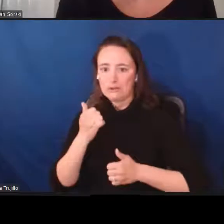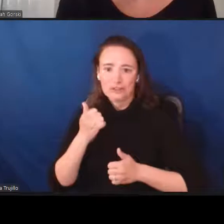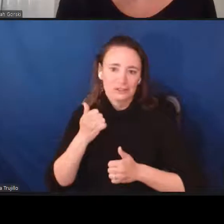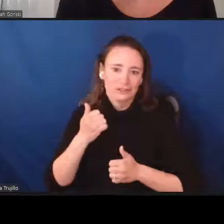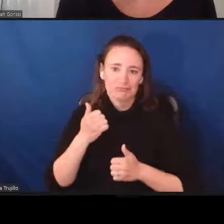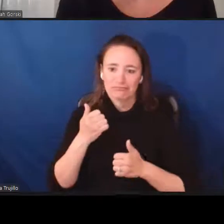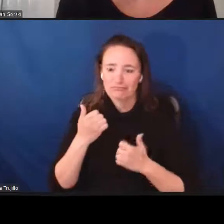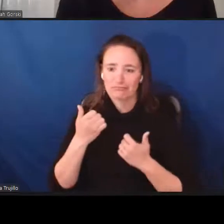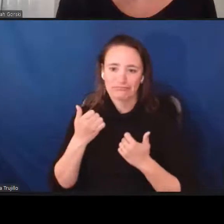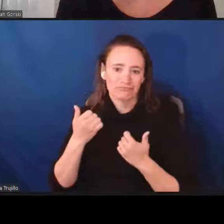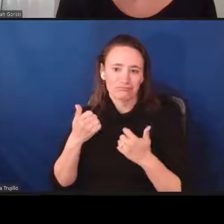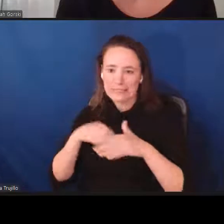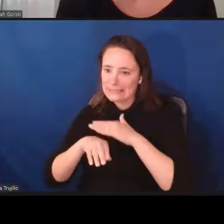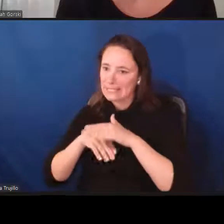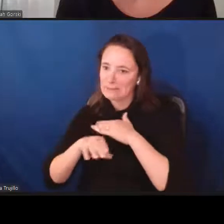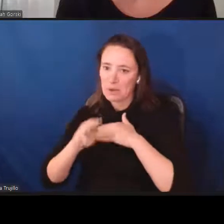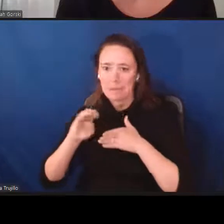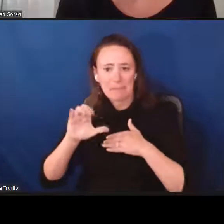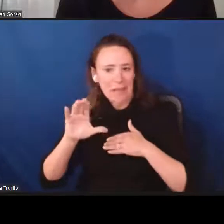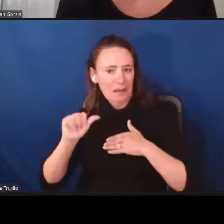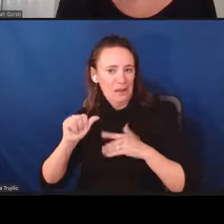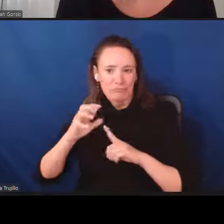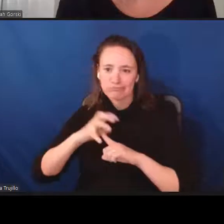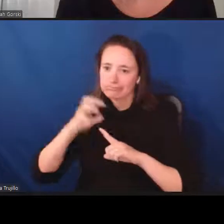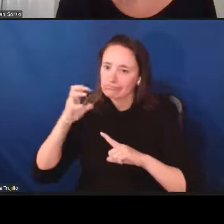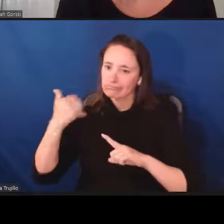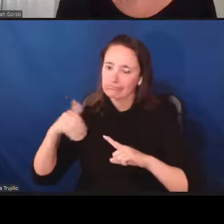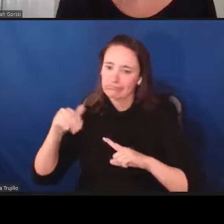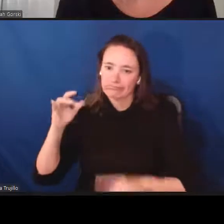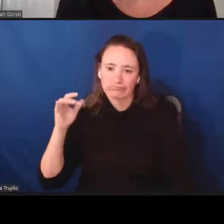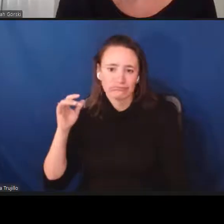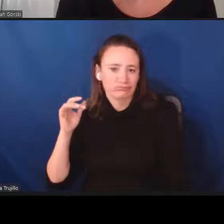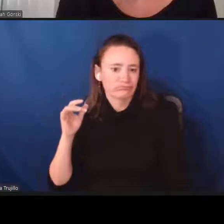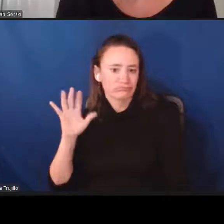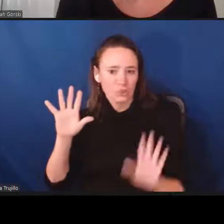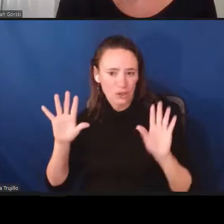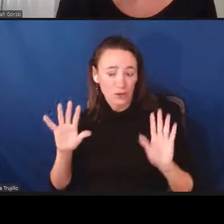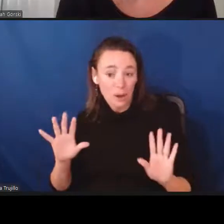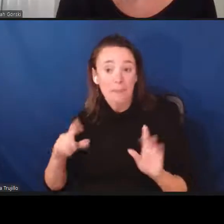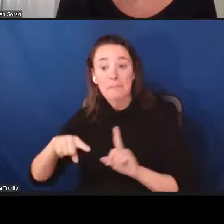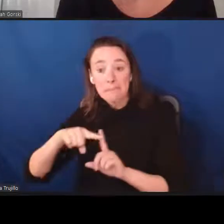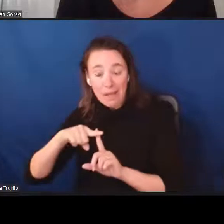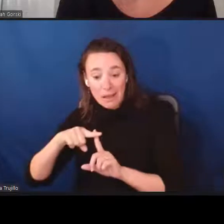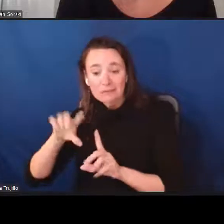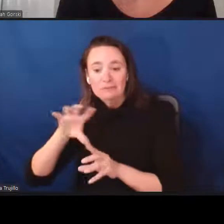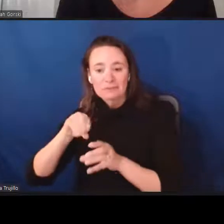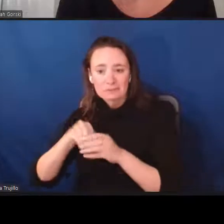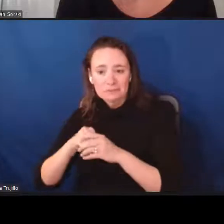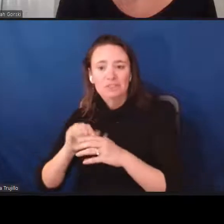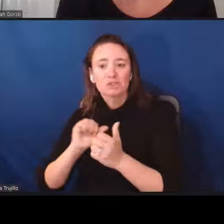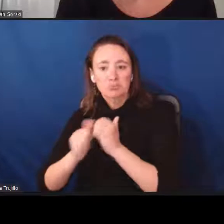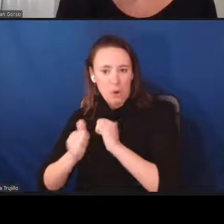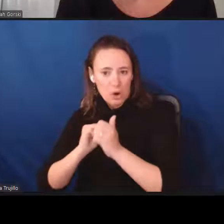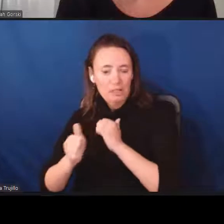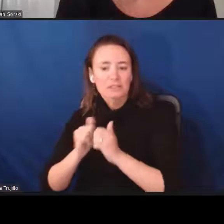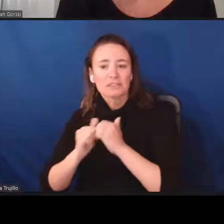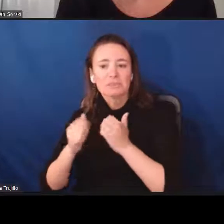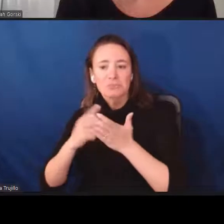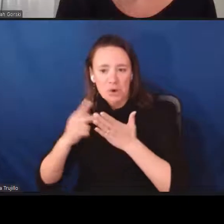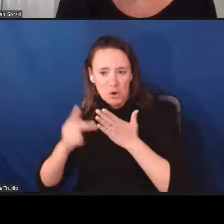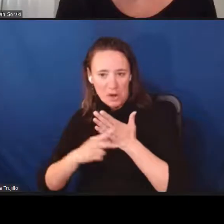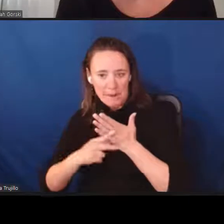could imagine. And they had competitive sports programs. In fact, their men's and women's wheelchair